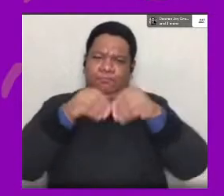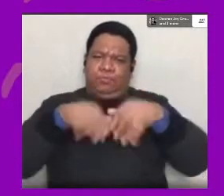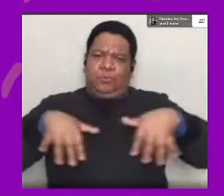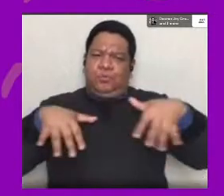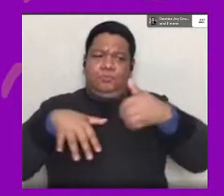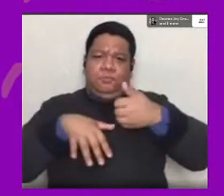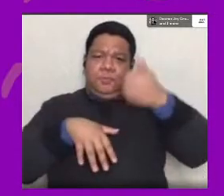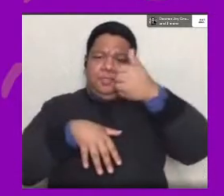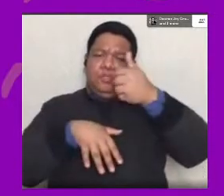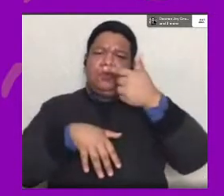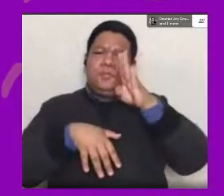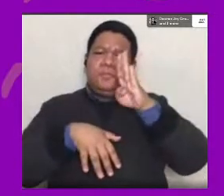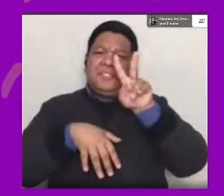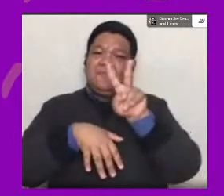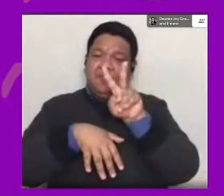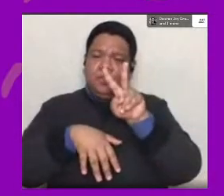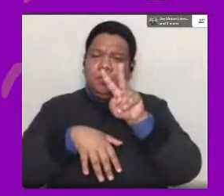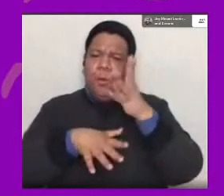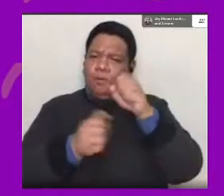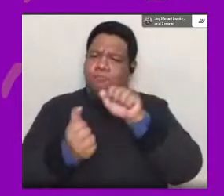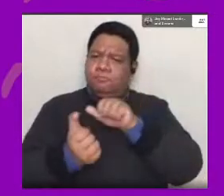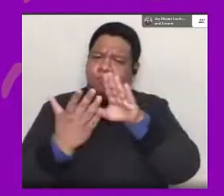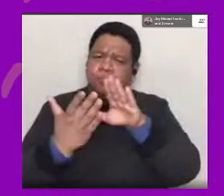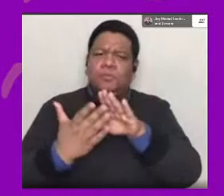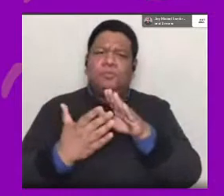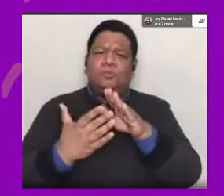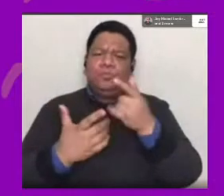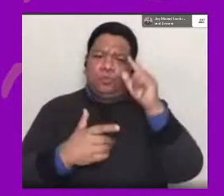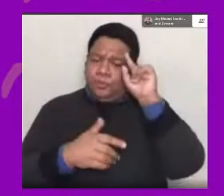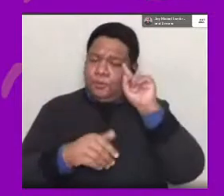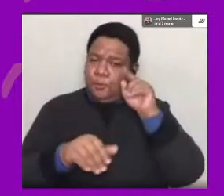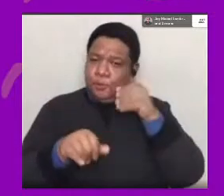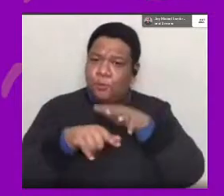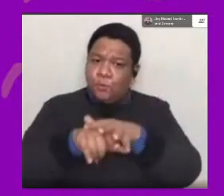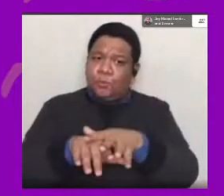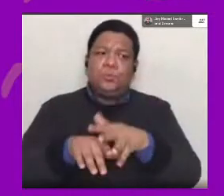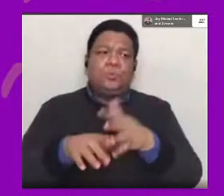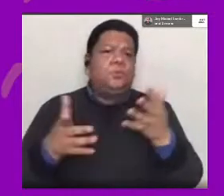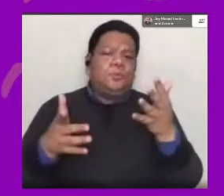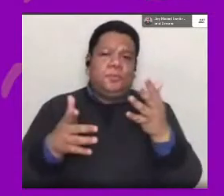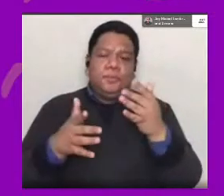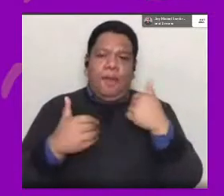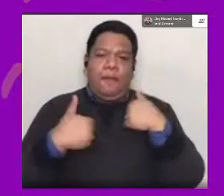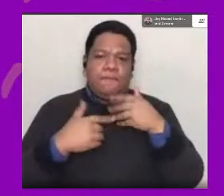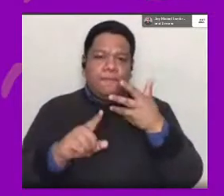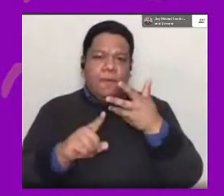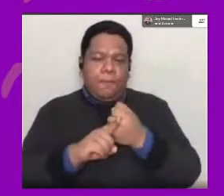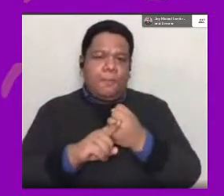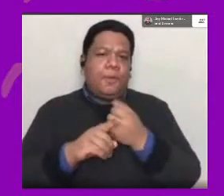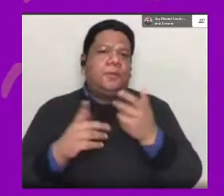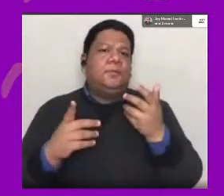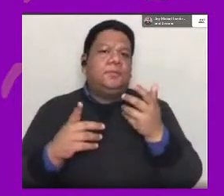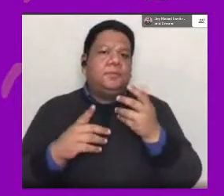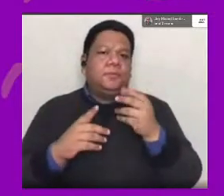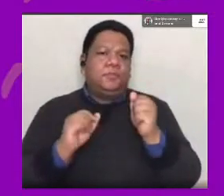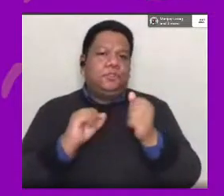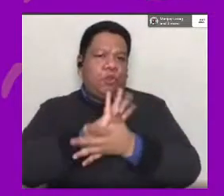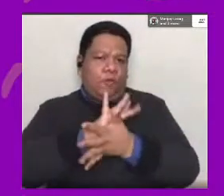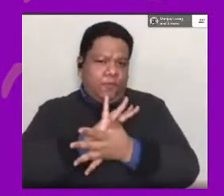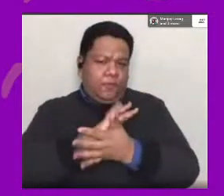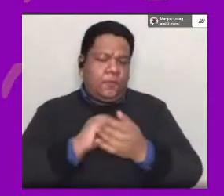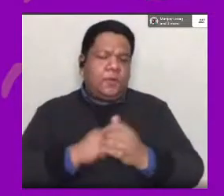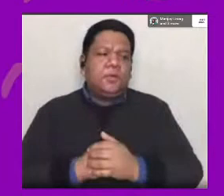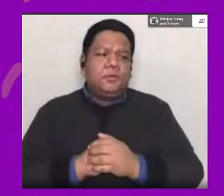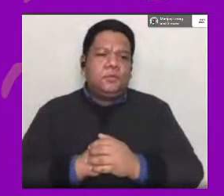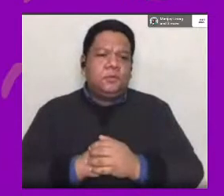the gender and inclusion dimensions of COVID-19 impact. Coordinated by UNFPA, this assessment was